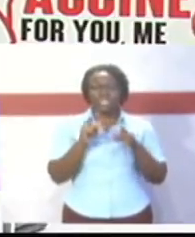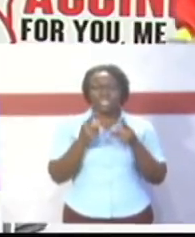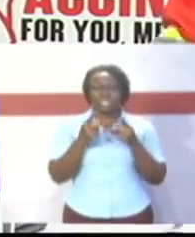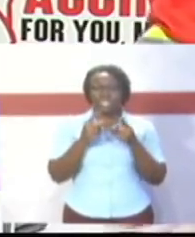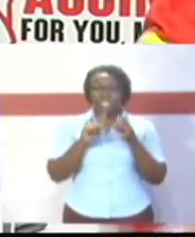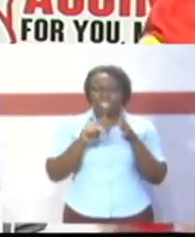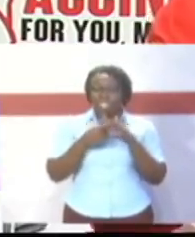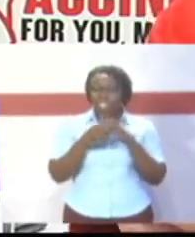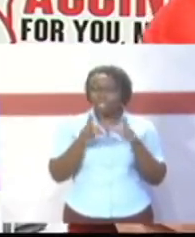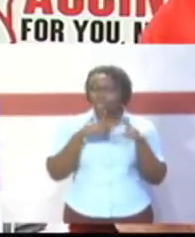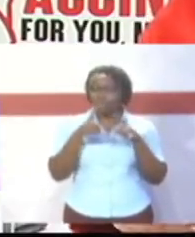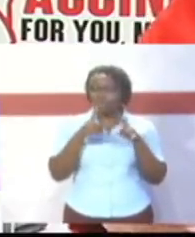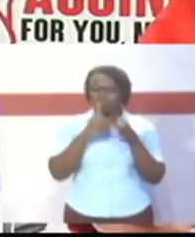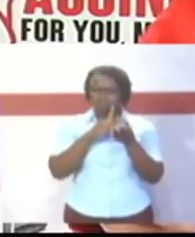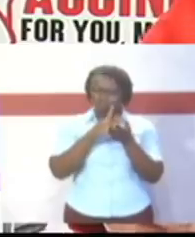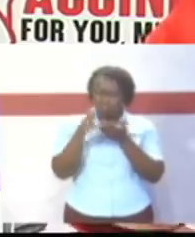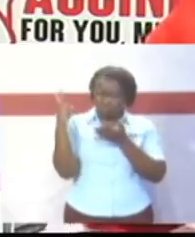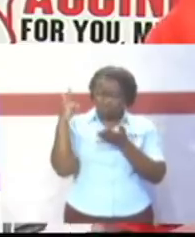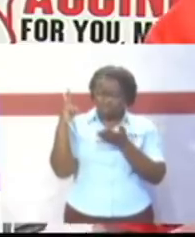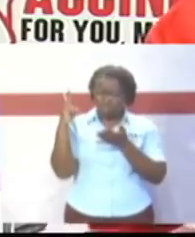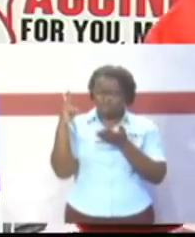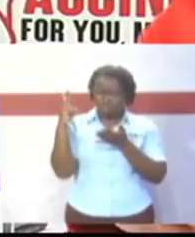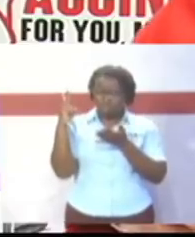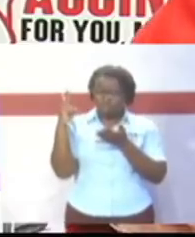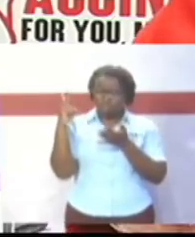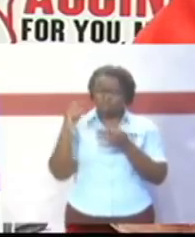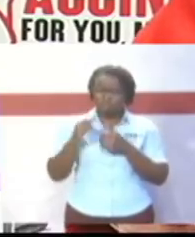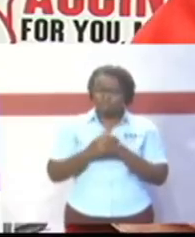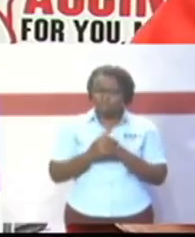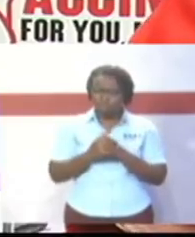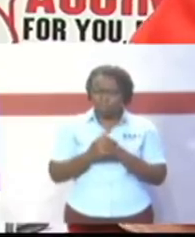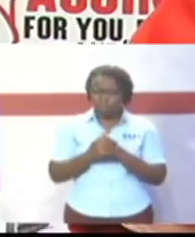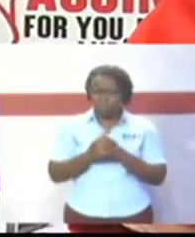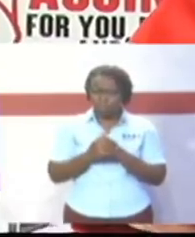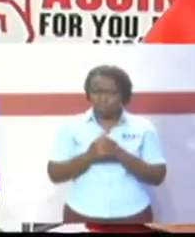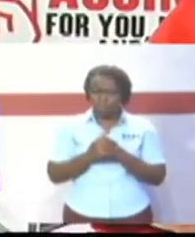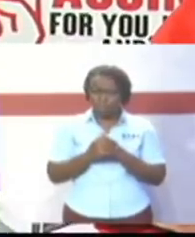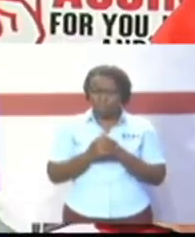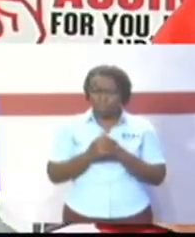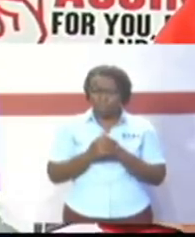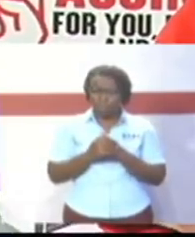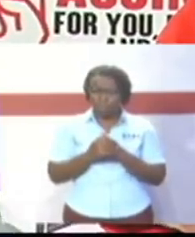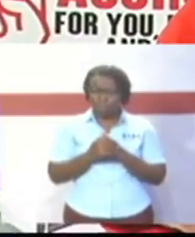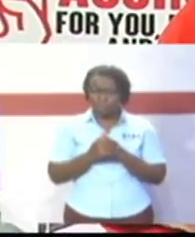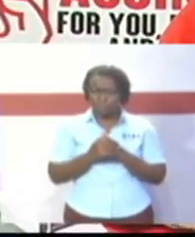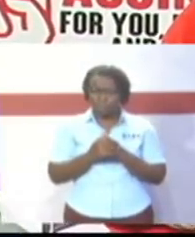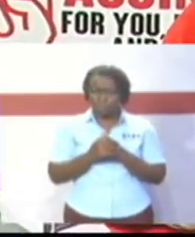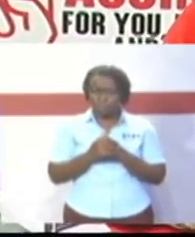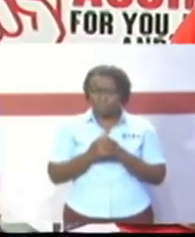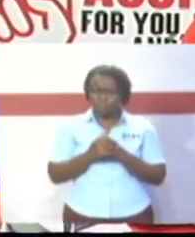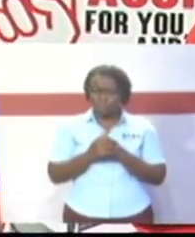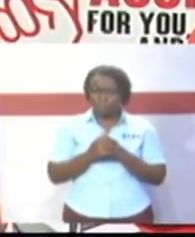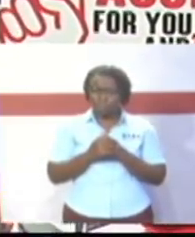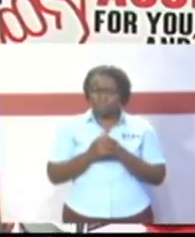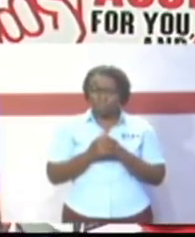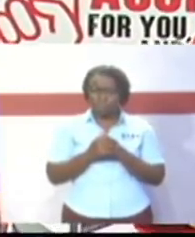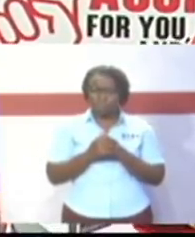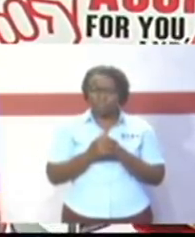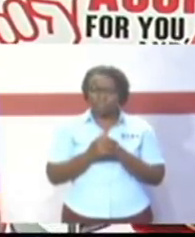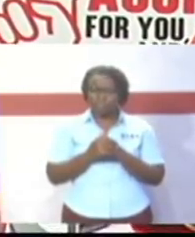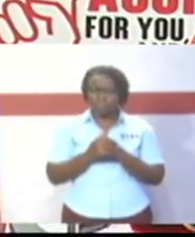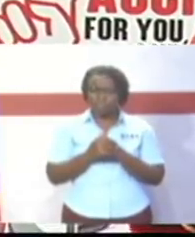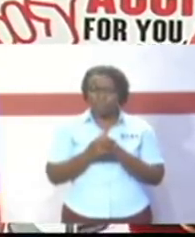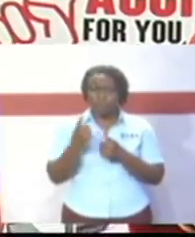ago, looking down the road where this current wave will take us, is that we